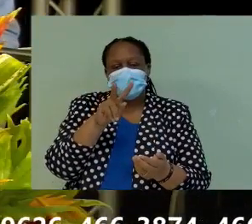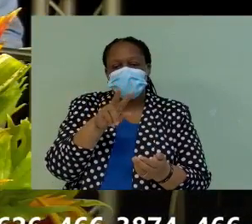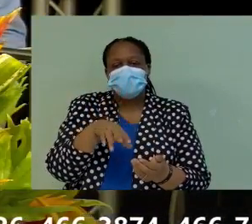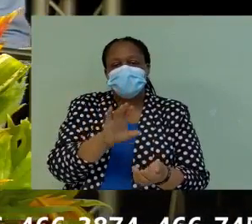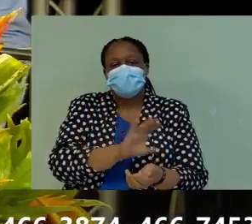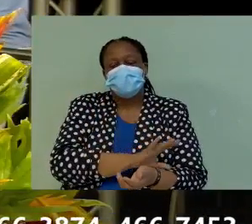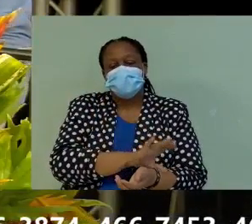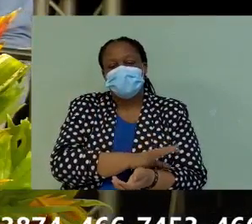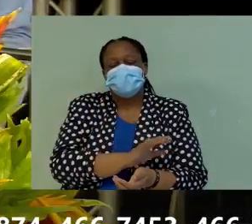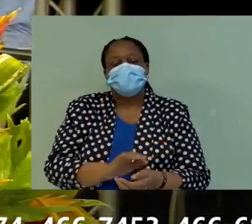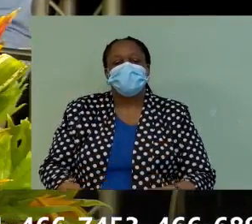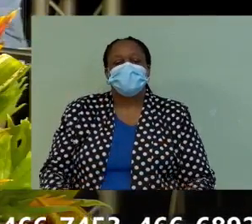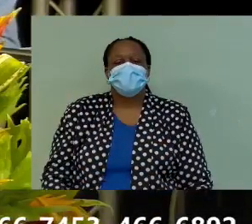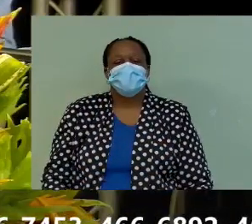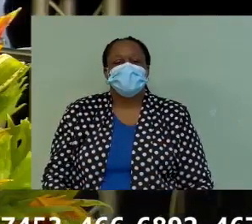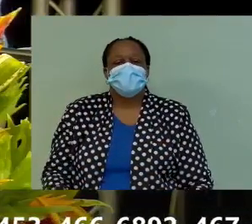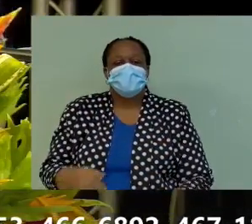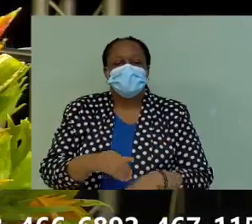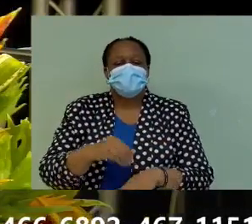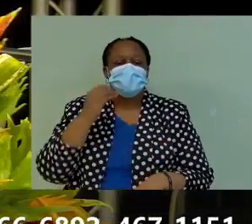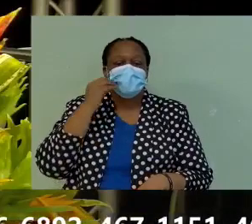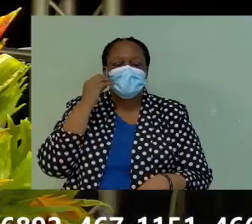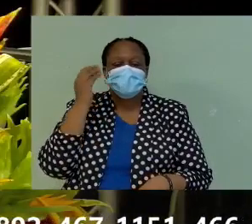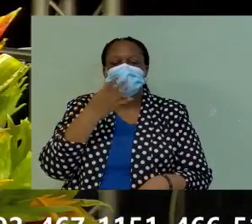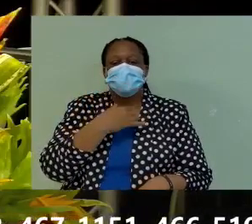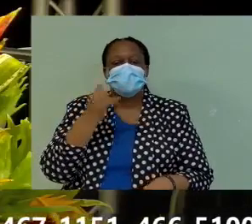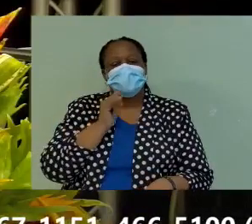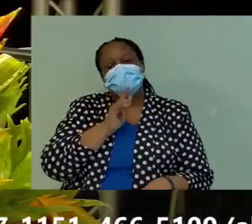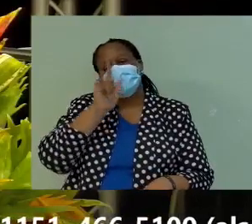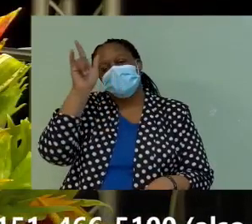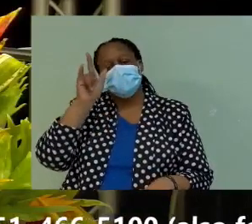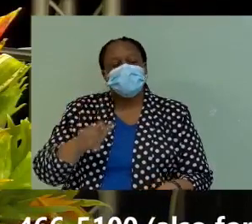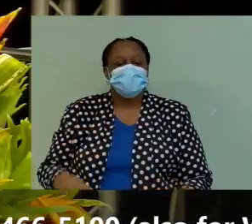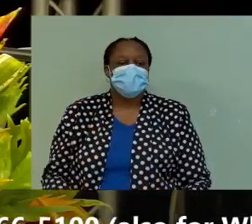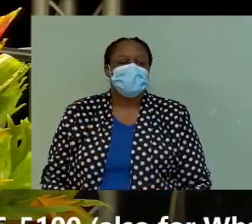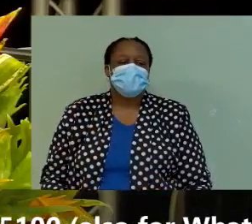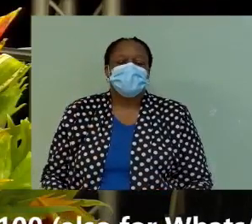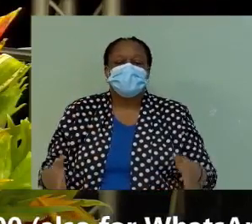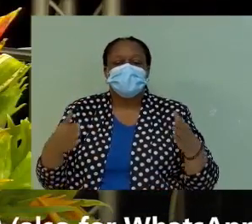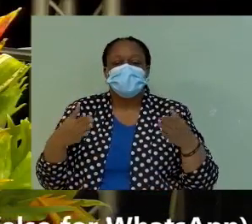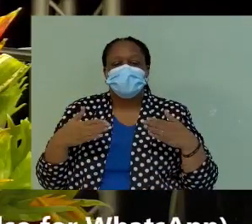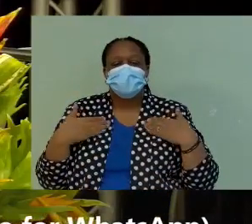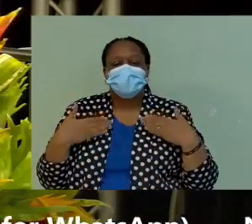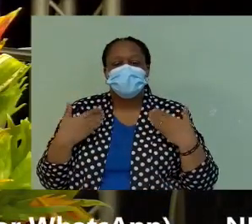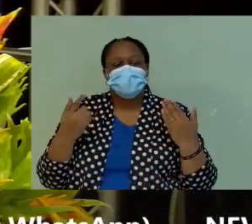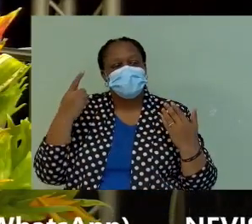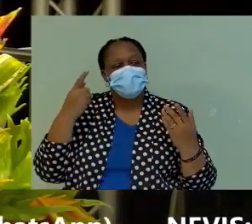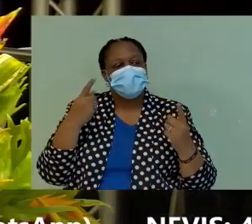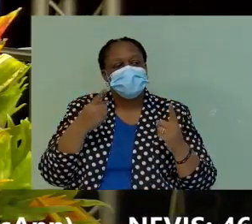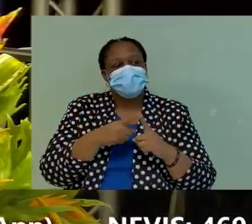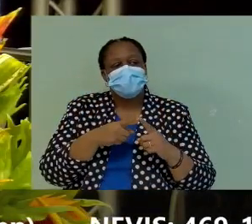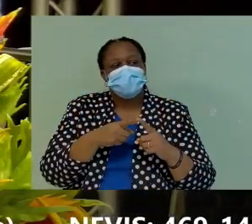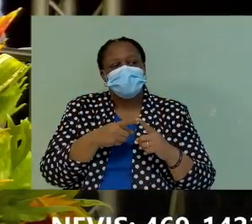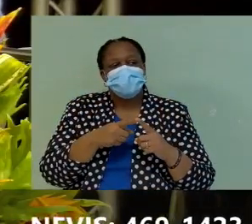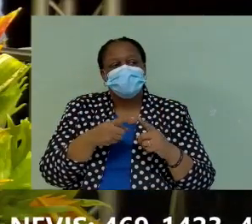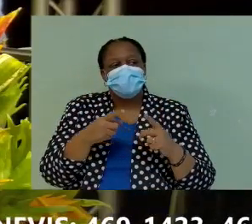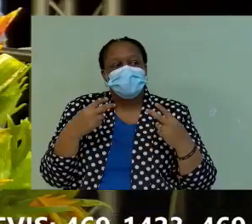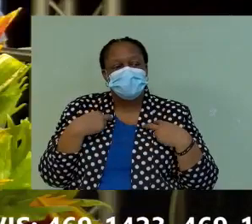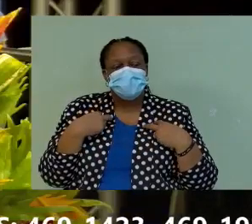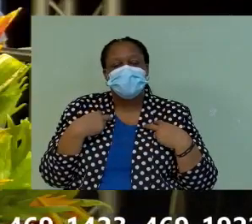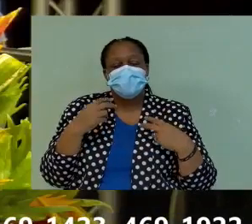virtual platform at home and abroad. I'm grateful to Mr. Samuel for the opportunity to present